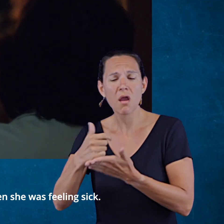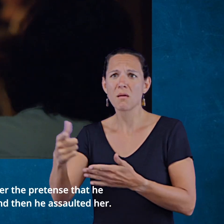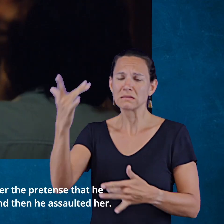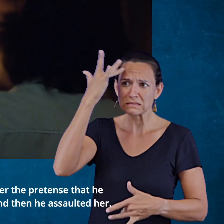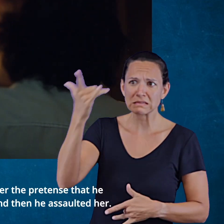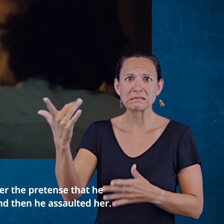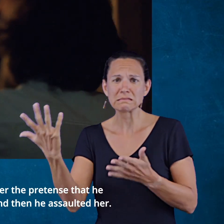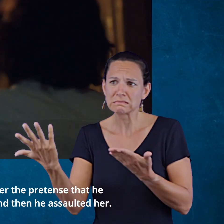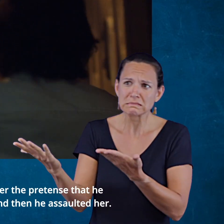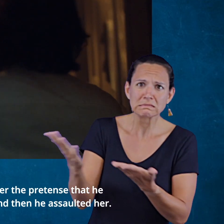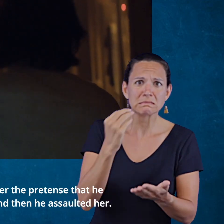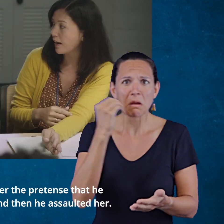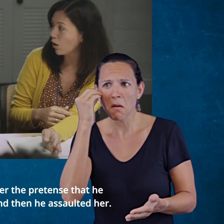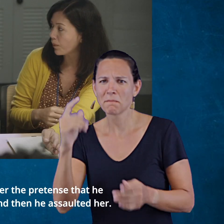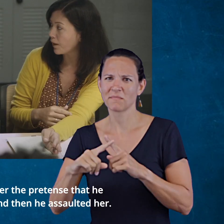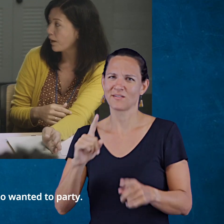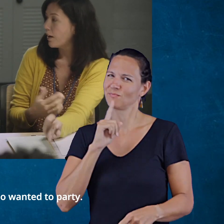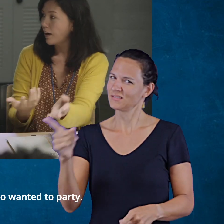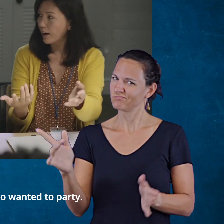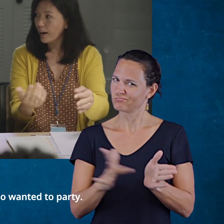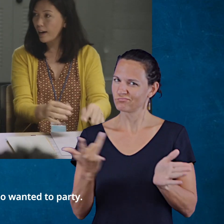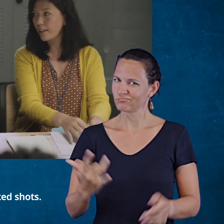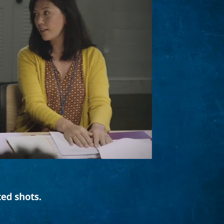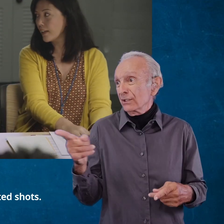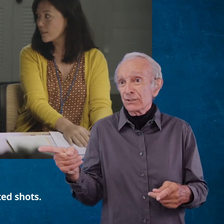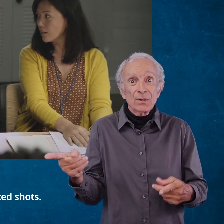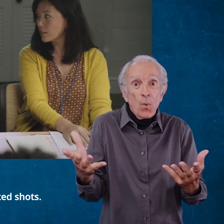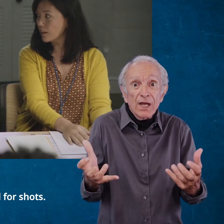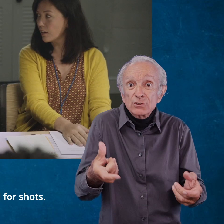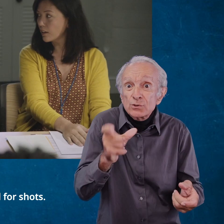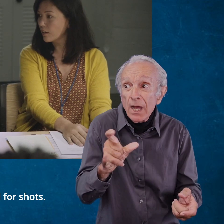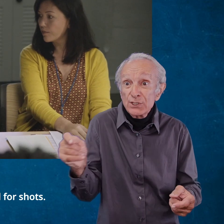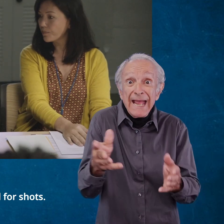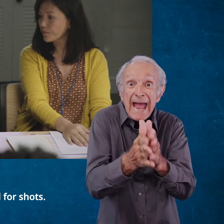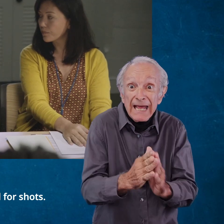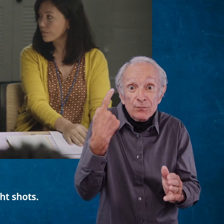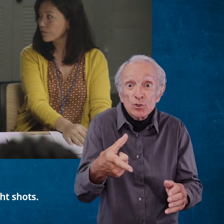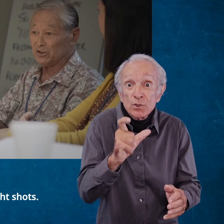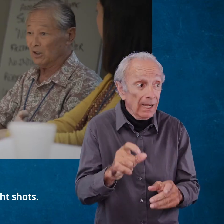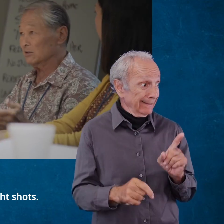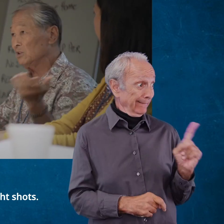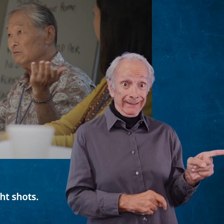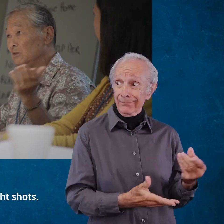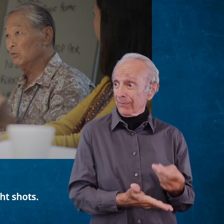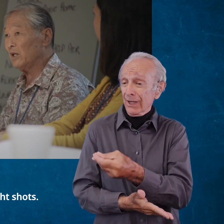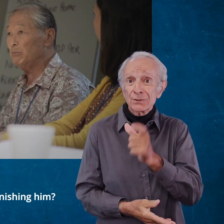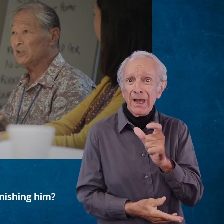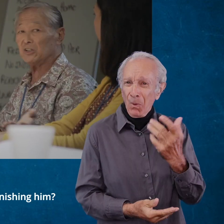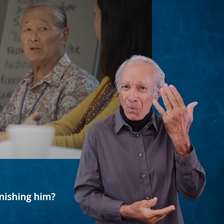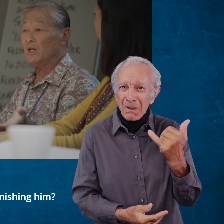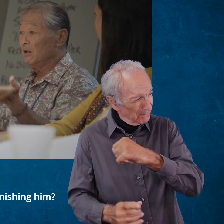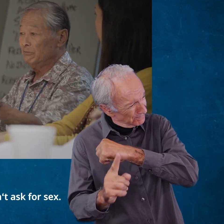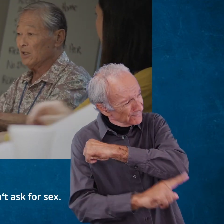sick, he took her home under the pretense that he was going to help her. She wanted to party. She's the one that wanted shots. She asked for shots. He bought shots. Why are